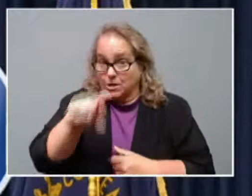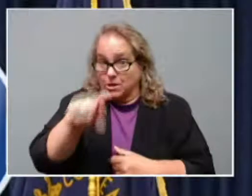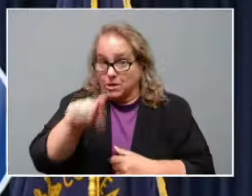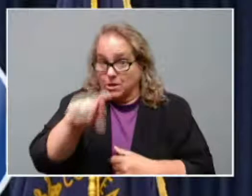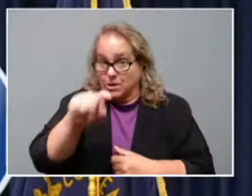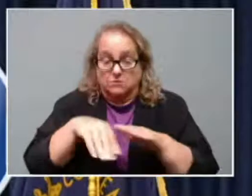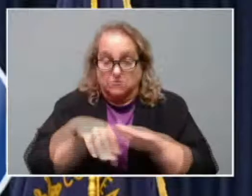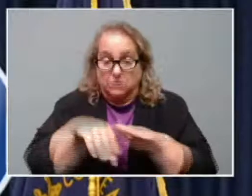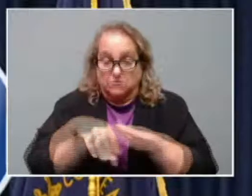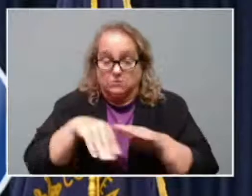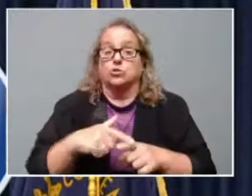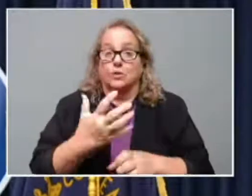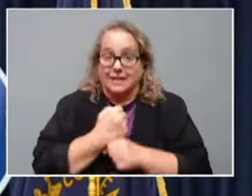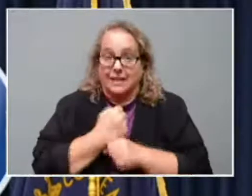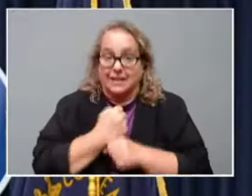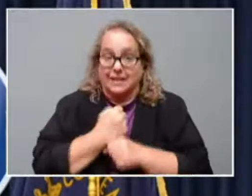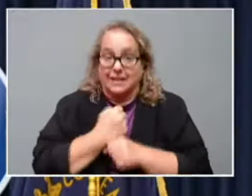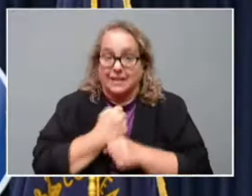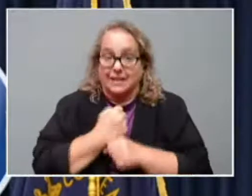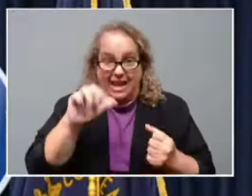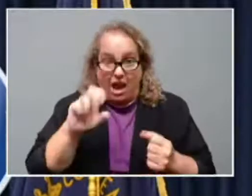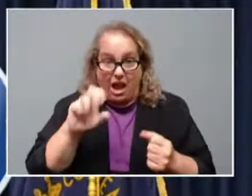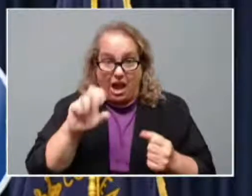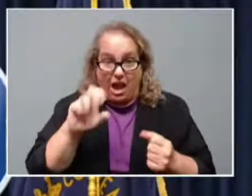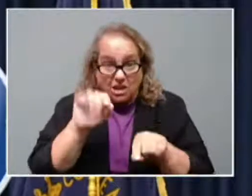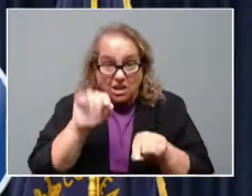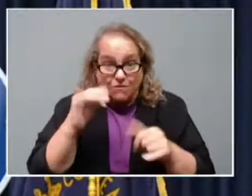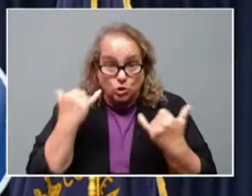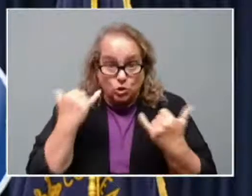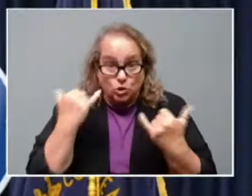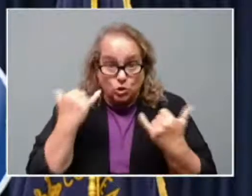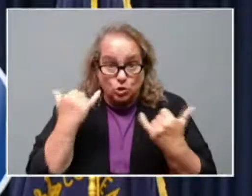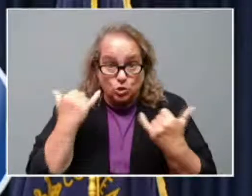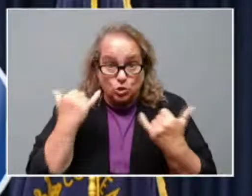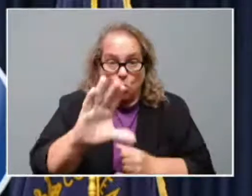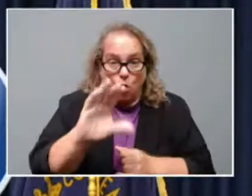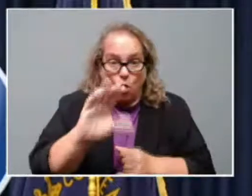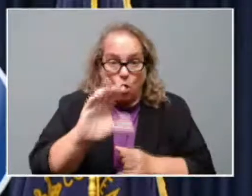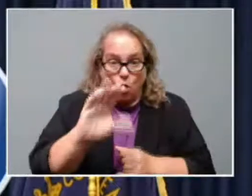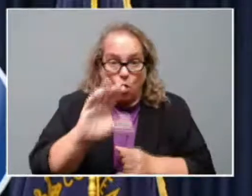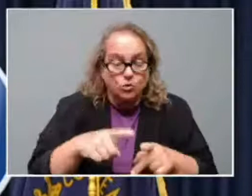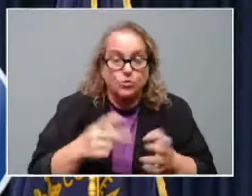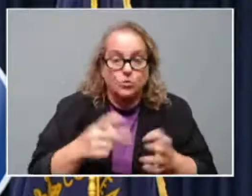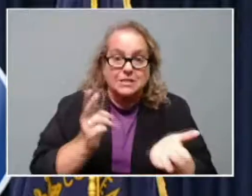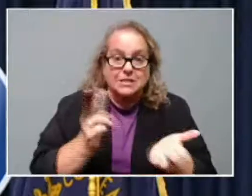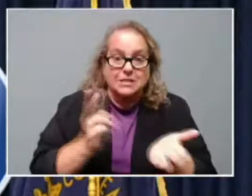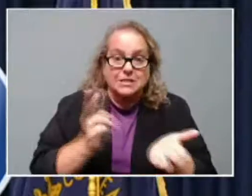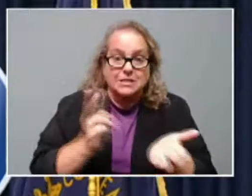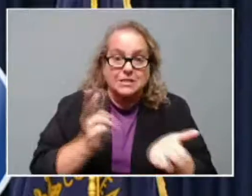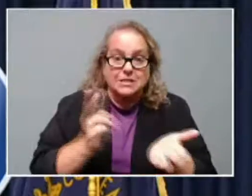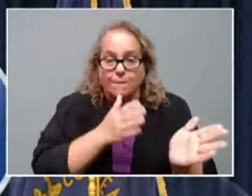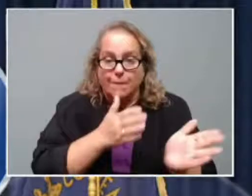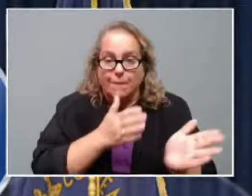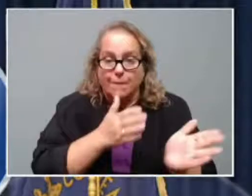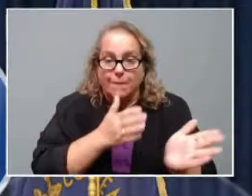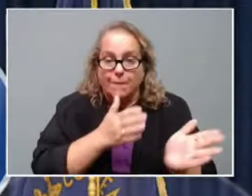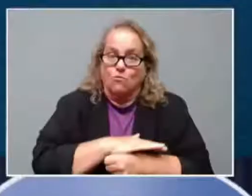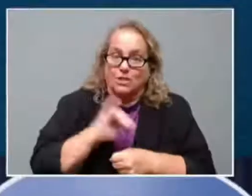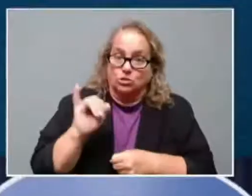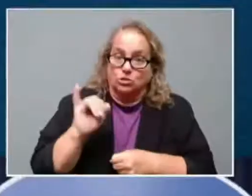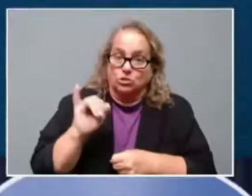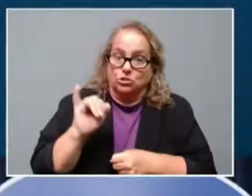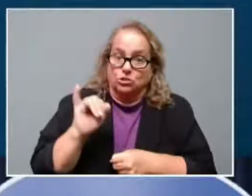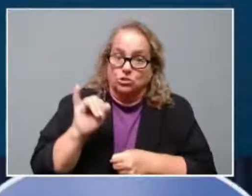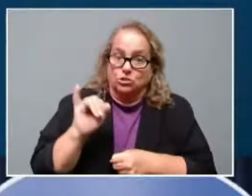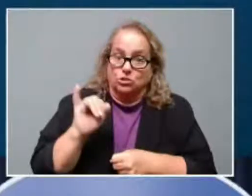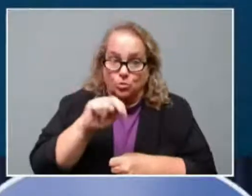now, as of today, your opportunity to sign up for plan coverage that begins in 2022. There's a convenient place where you can go to